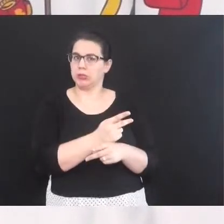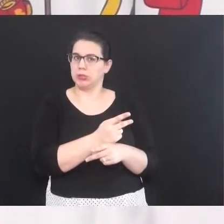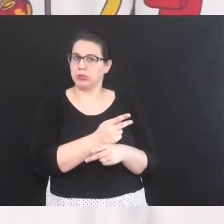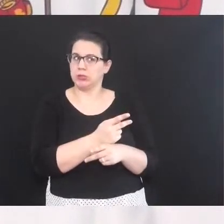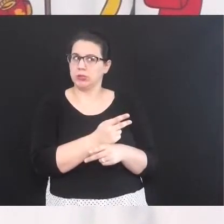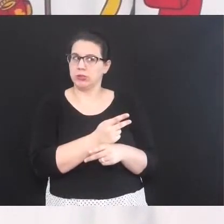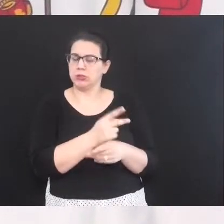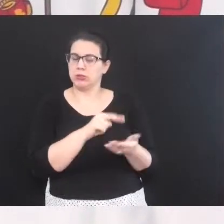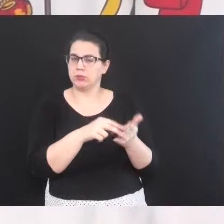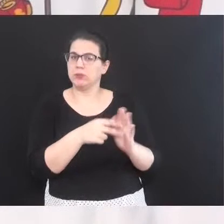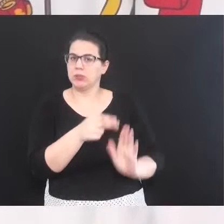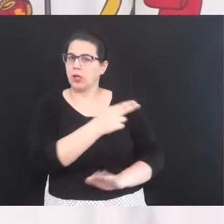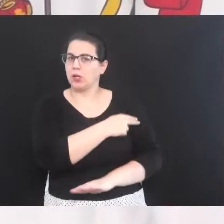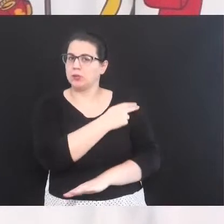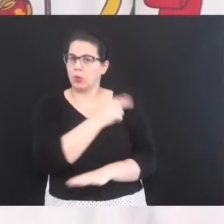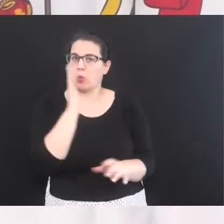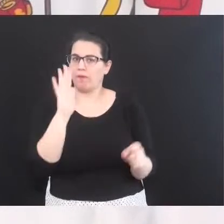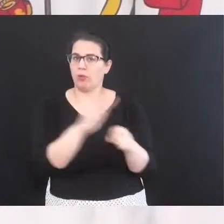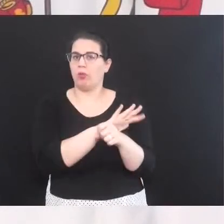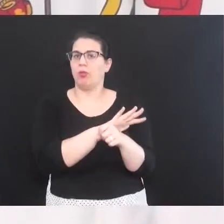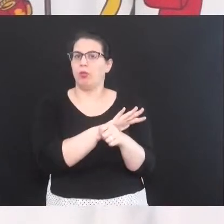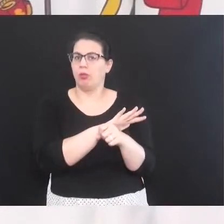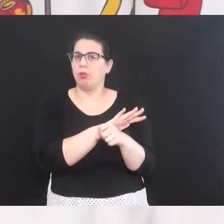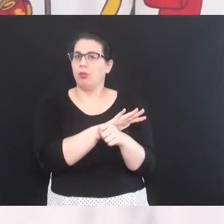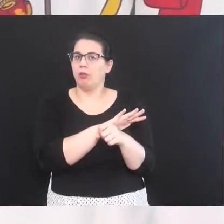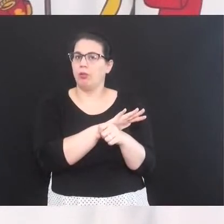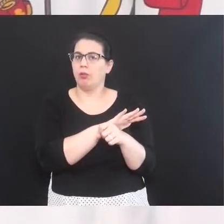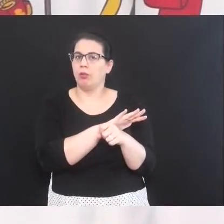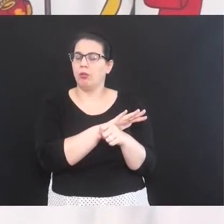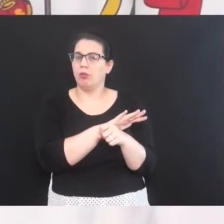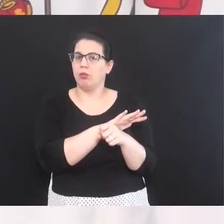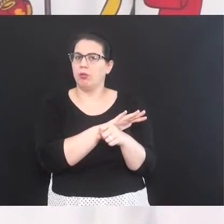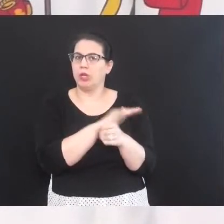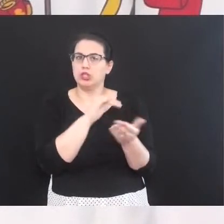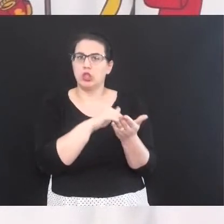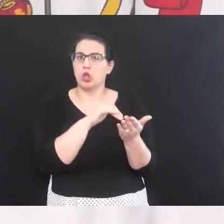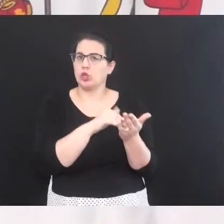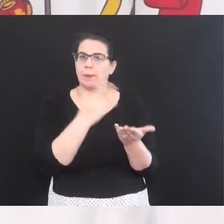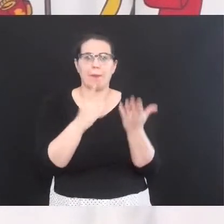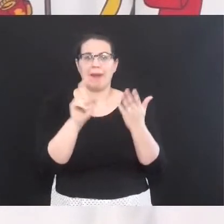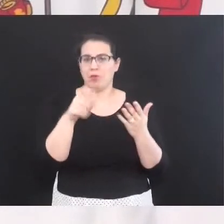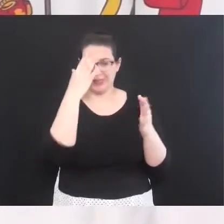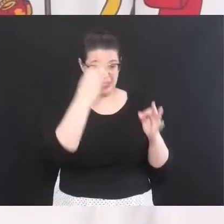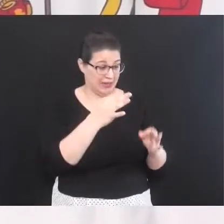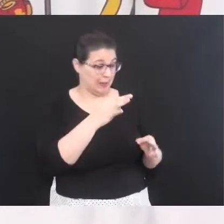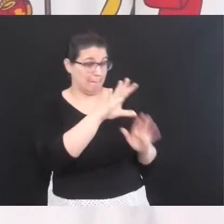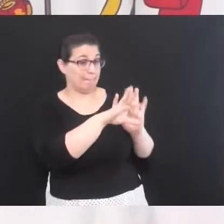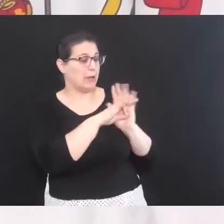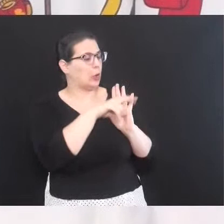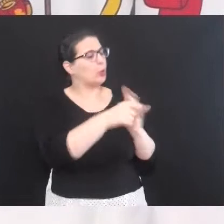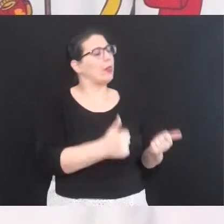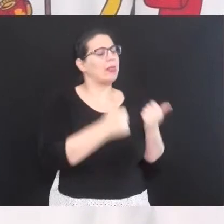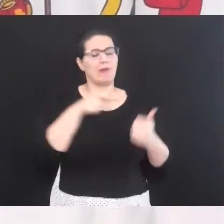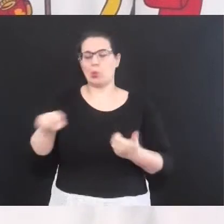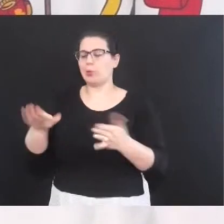overrun at our hospitals. And there's going to be decisions that have to be made. Who's going to live and who's going to die?